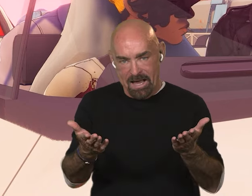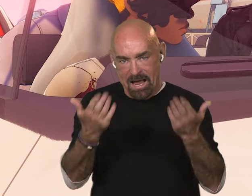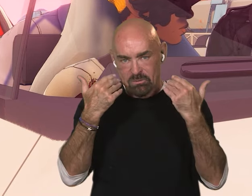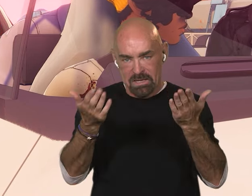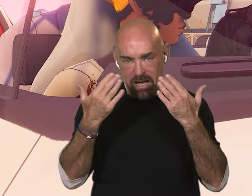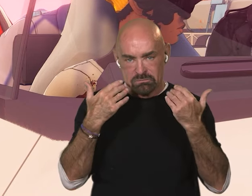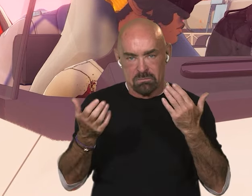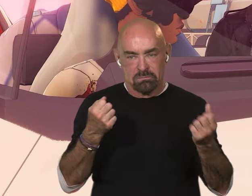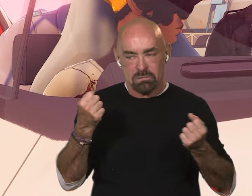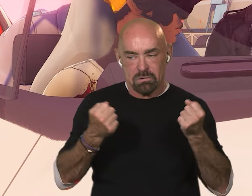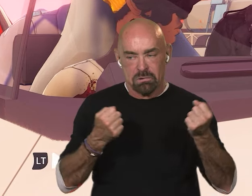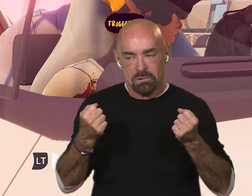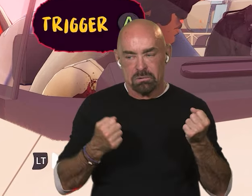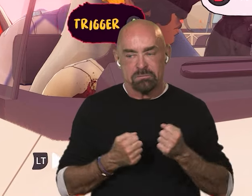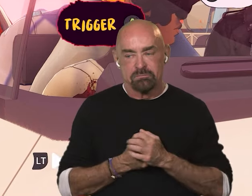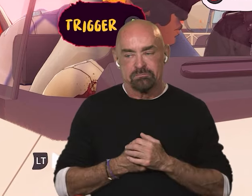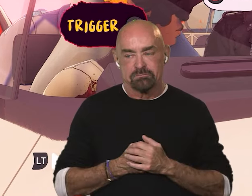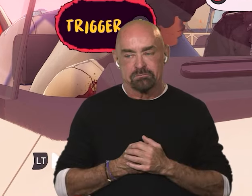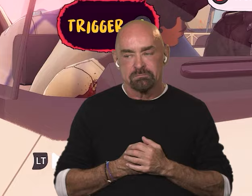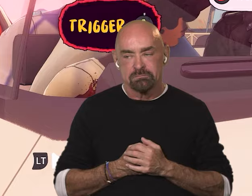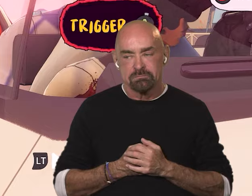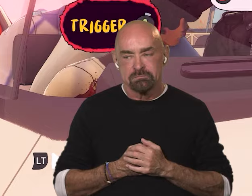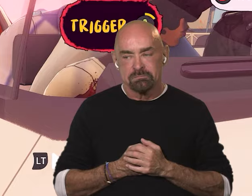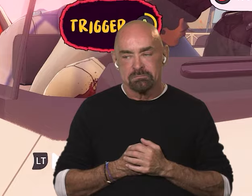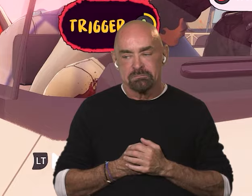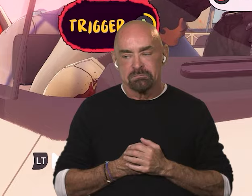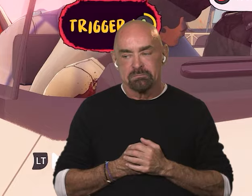I'll need you people to step out of the vehicle.